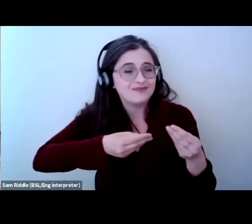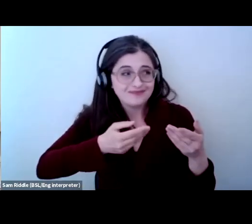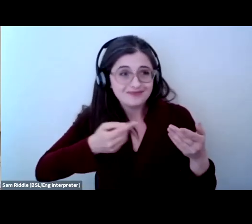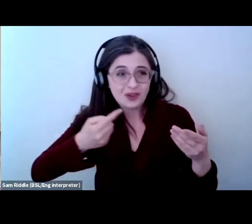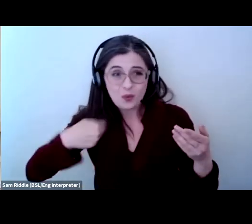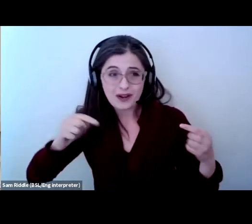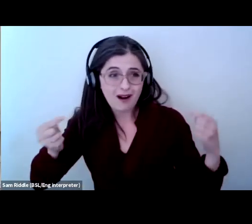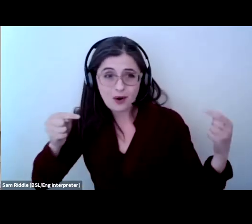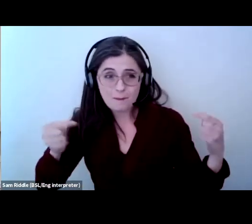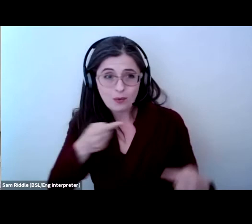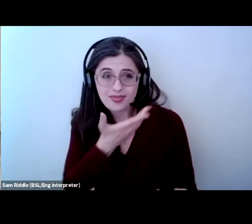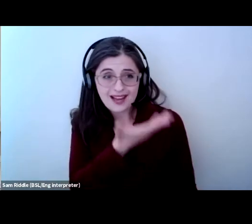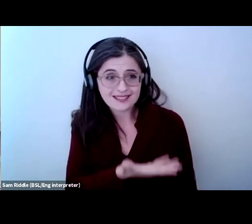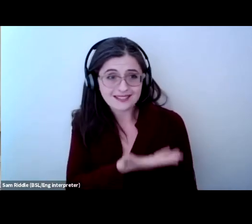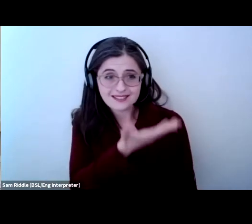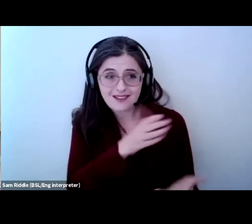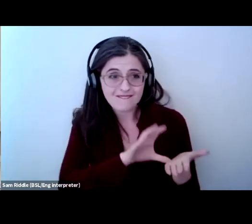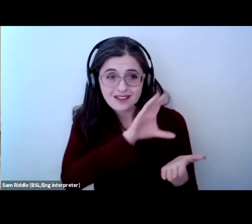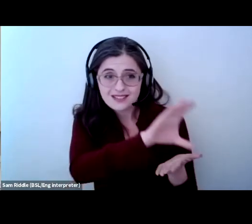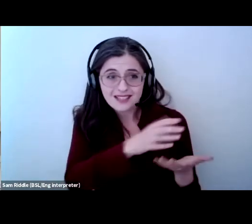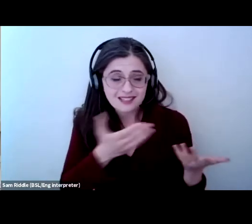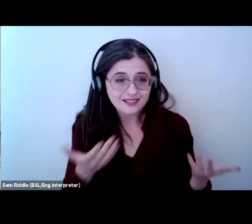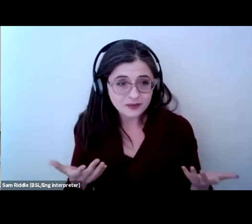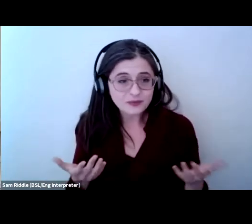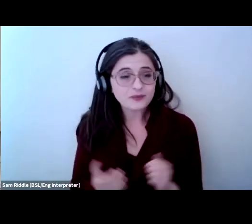compete with that type of funding, but also